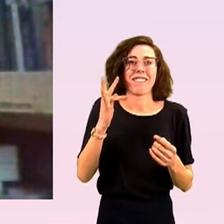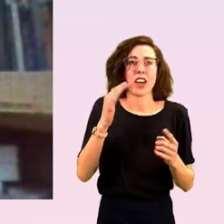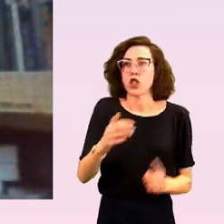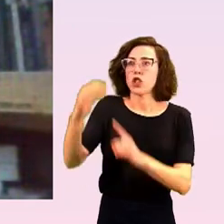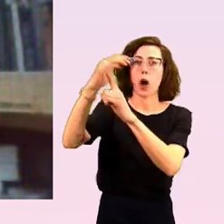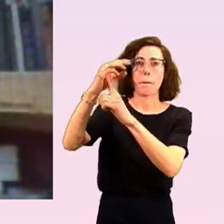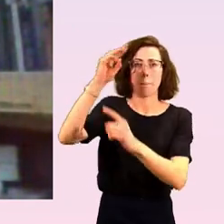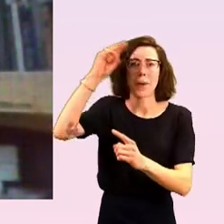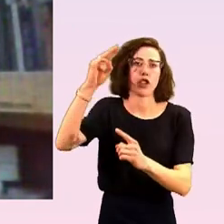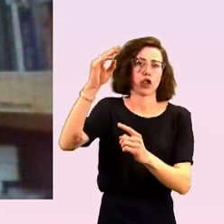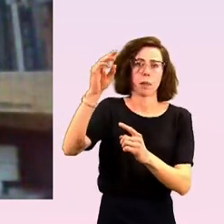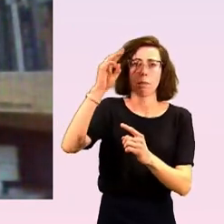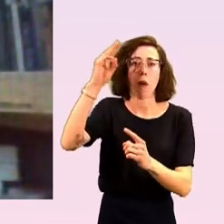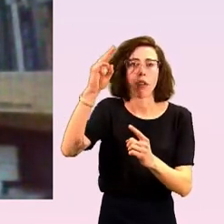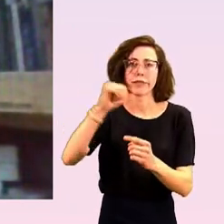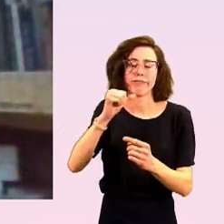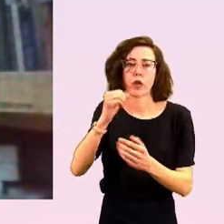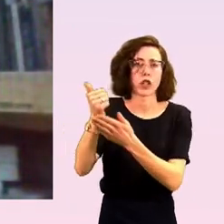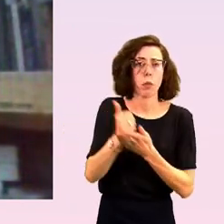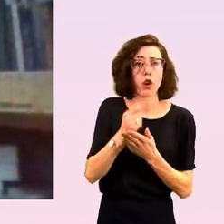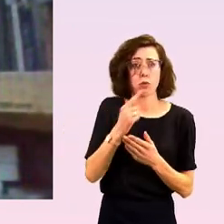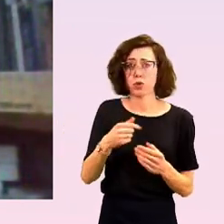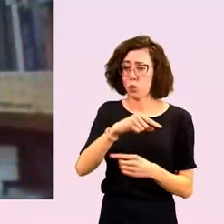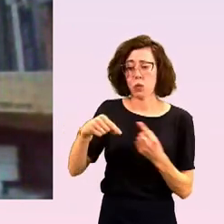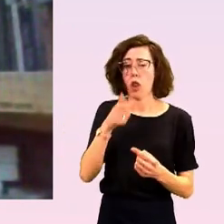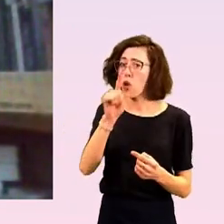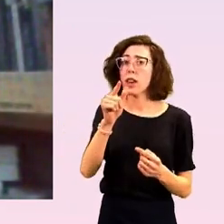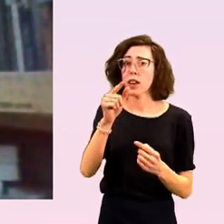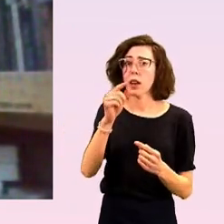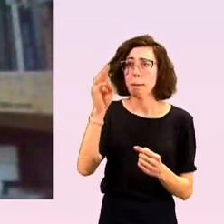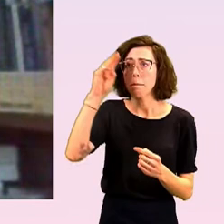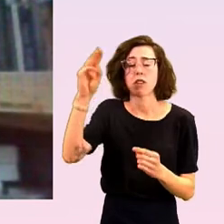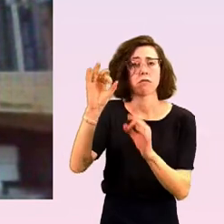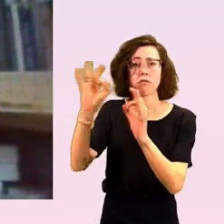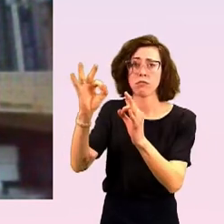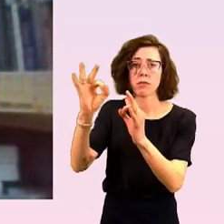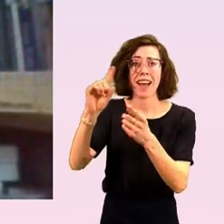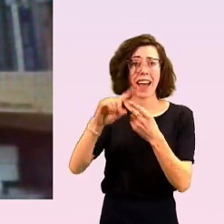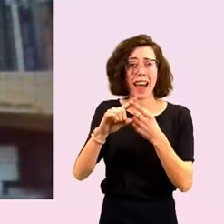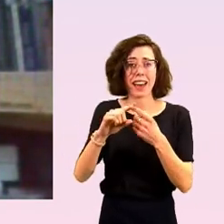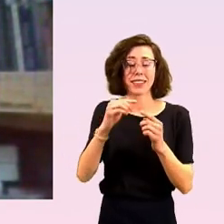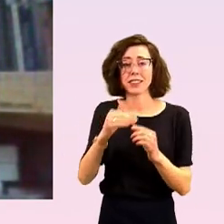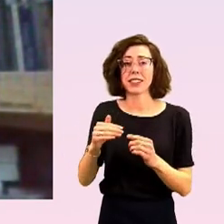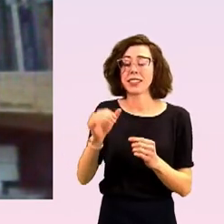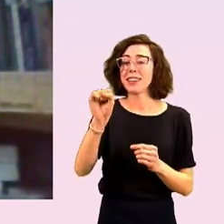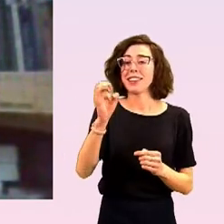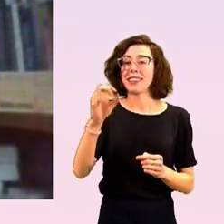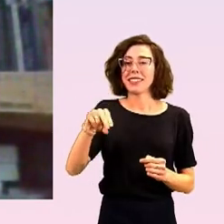chief executive we have. He's very supportive and very progressive. We have broad support from our senior management.